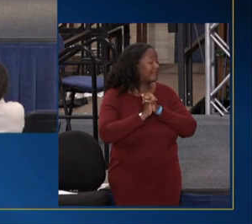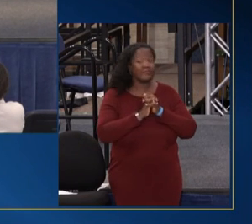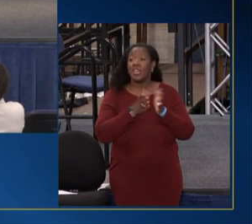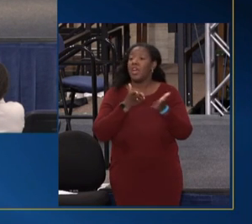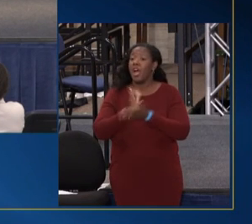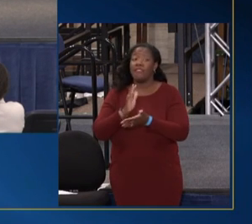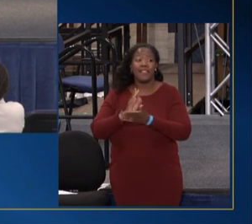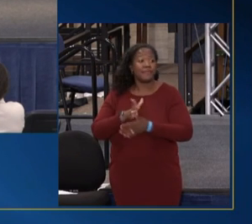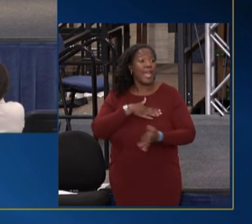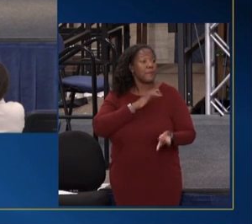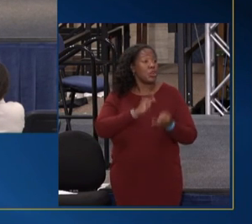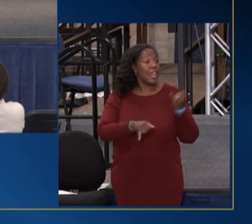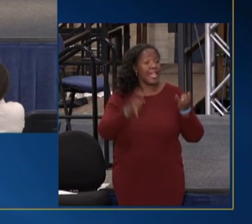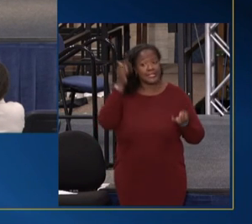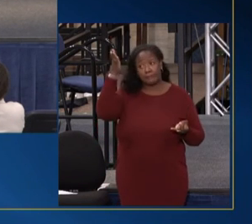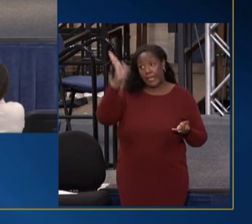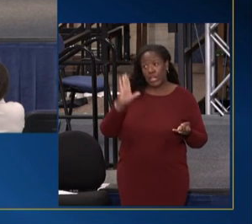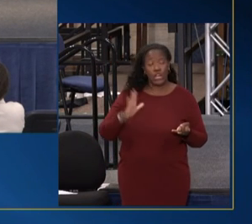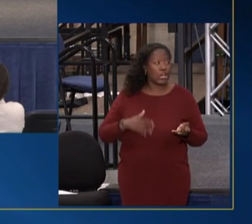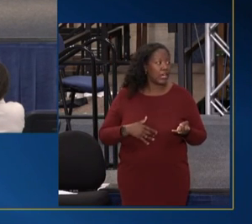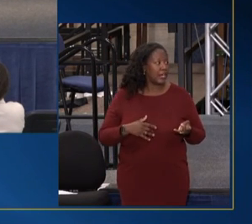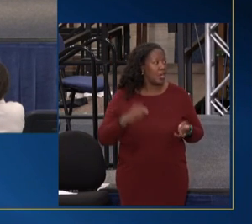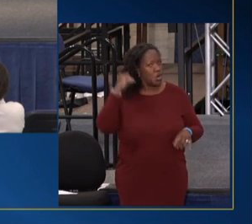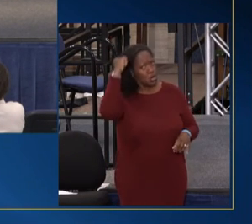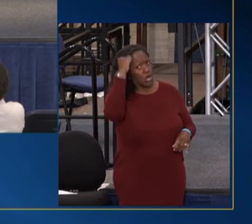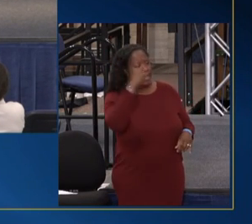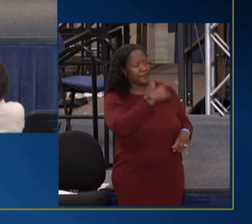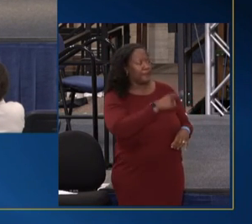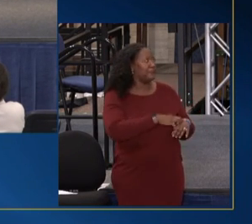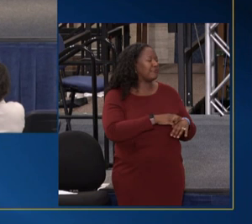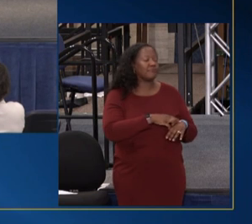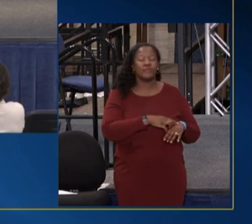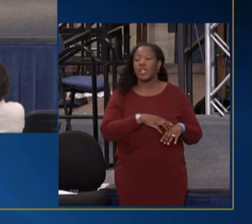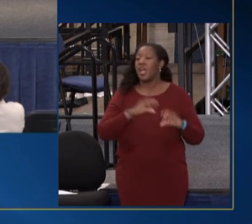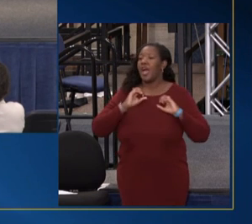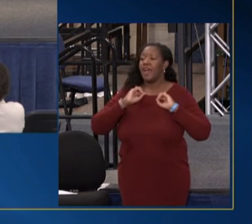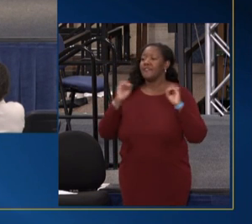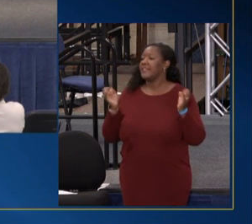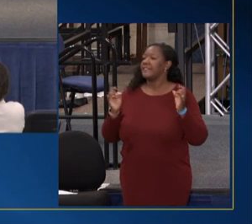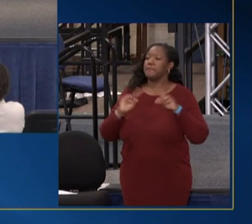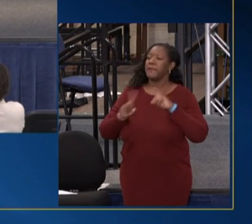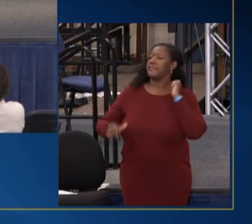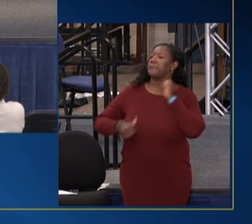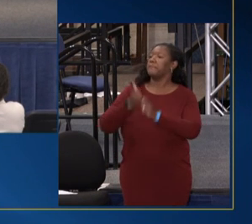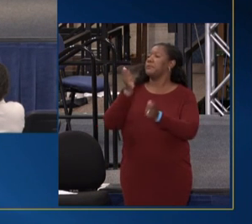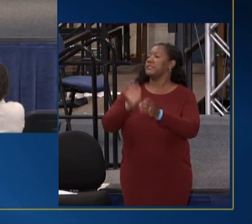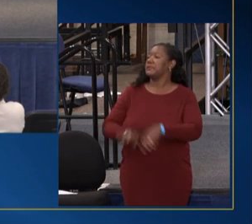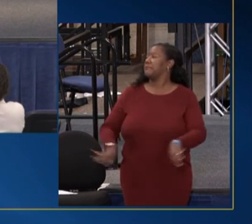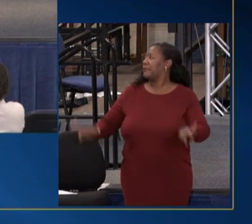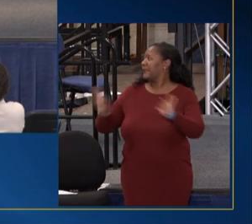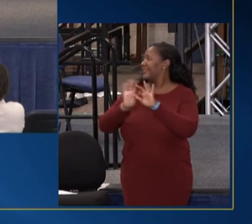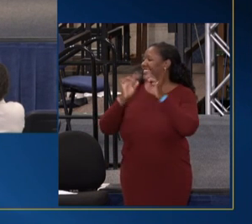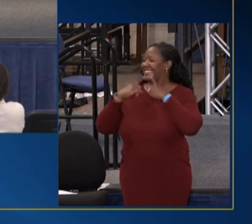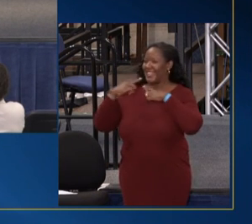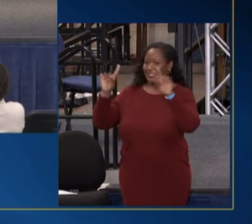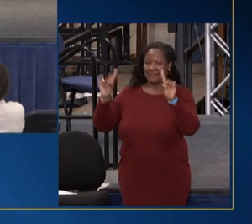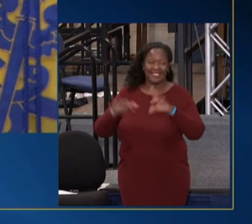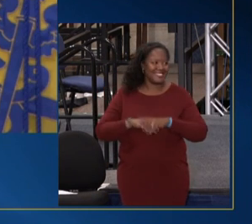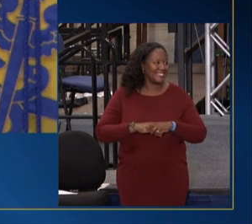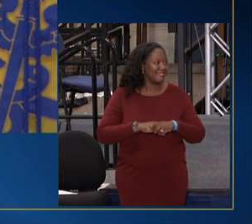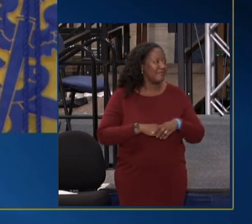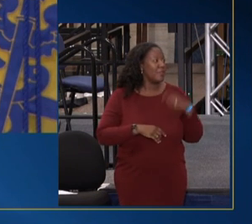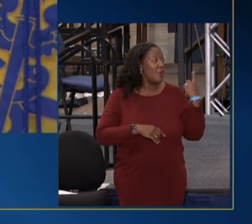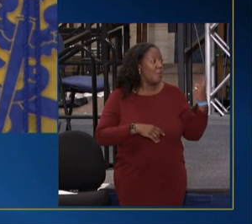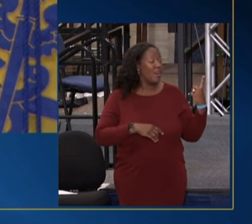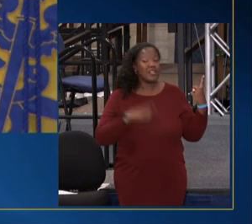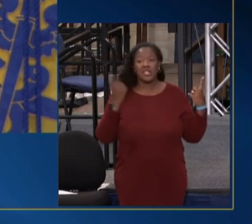I'm your last speaker. There you go. So I have nothing but the most important announcements. One,